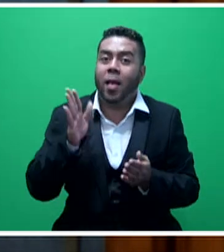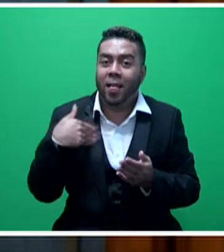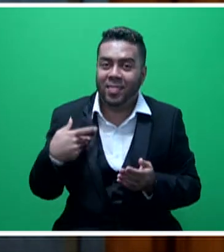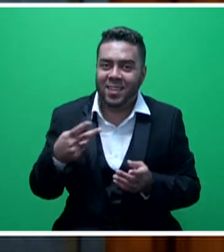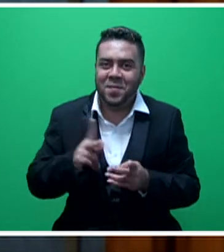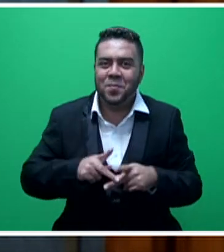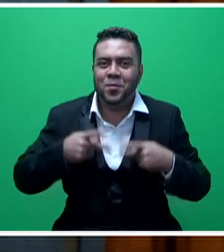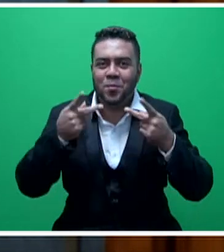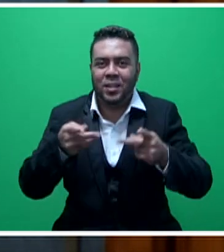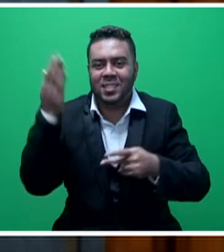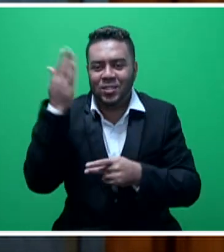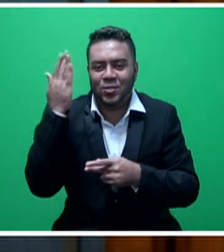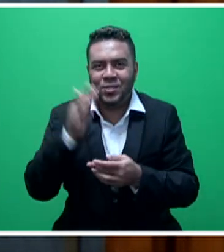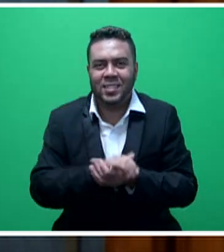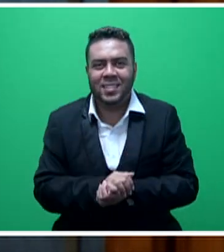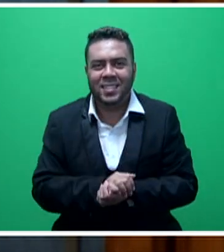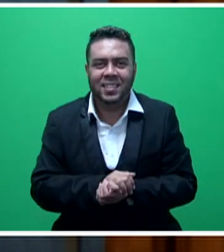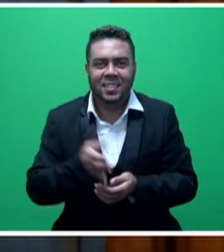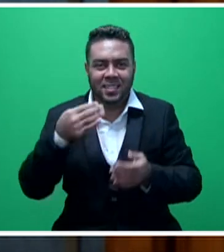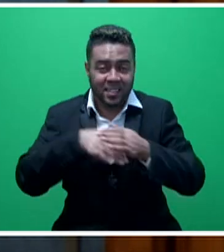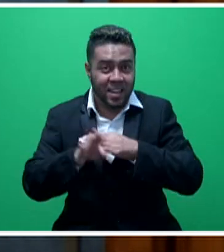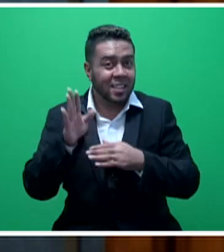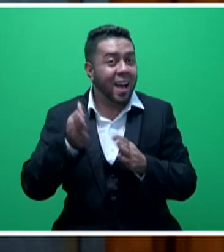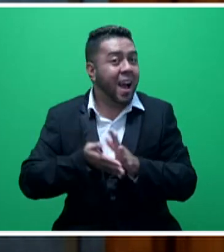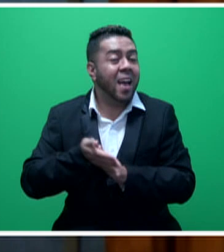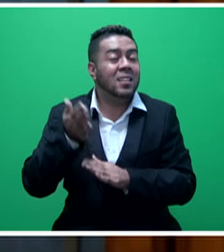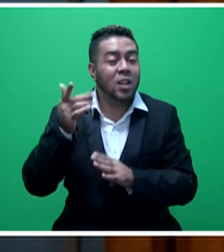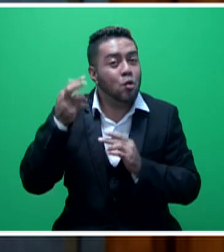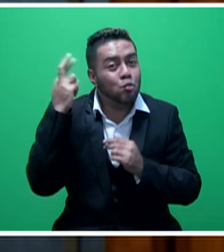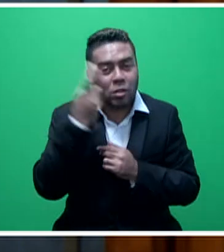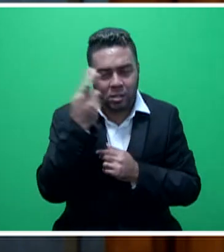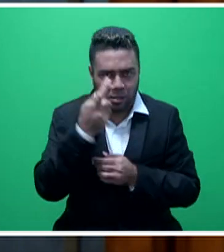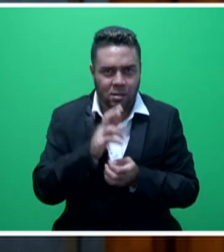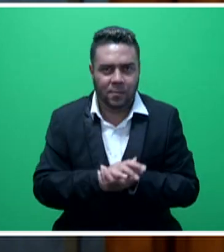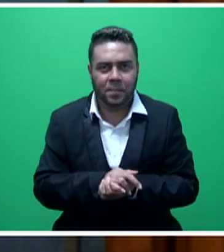over 200 schools considered to be at the highest risk category.